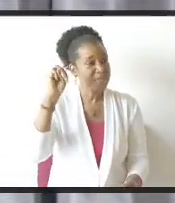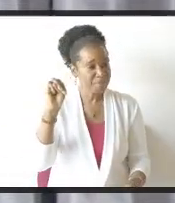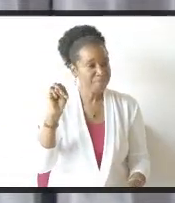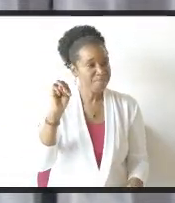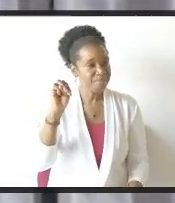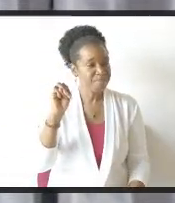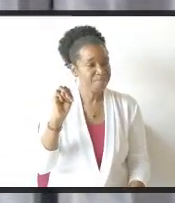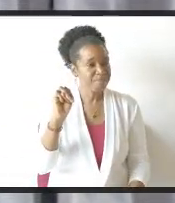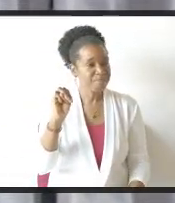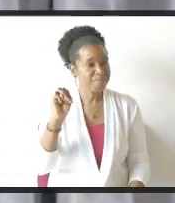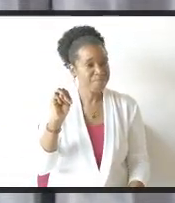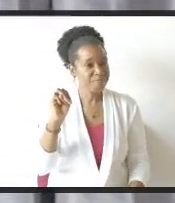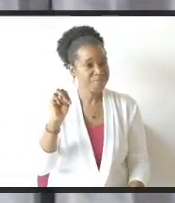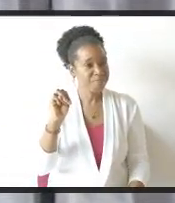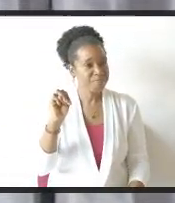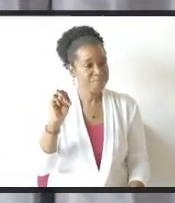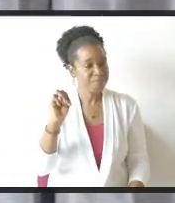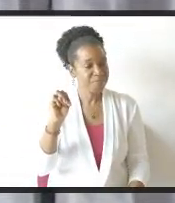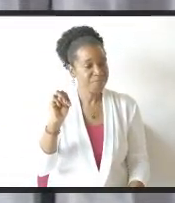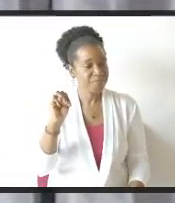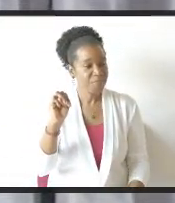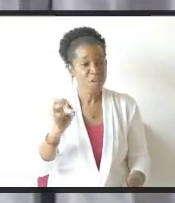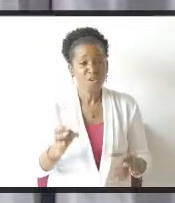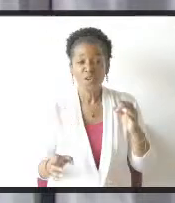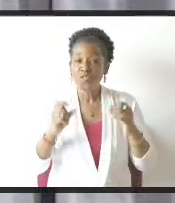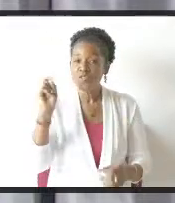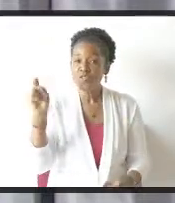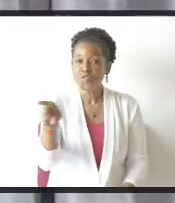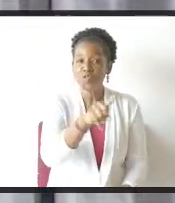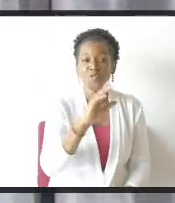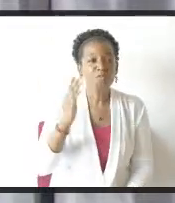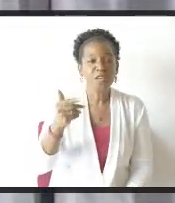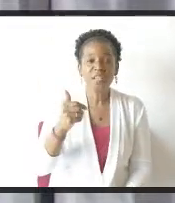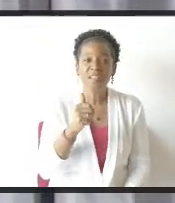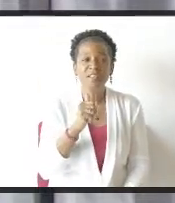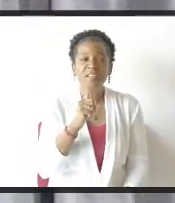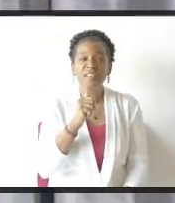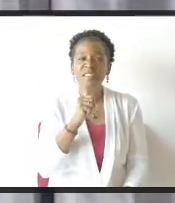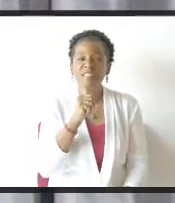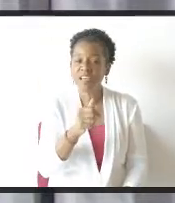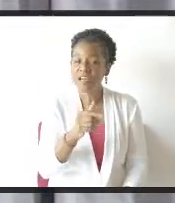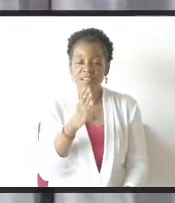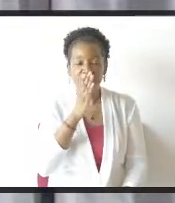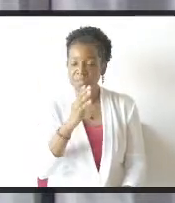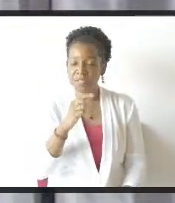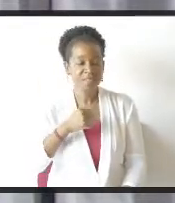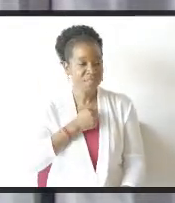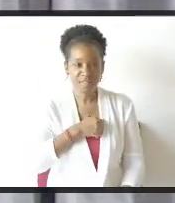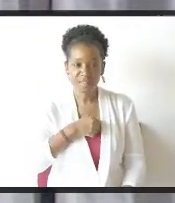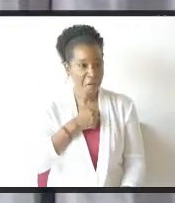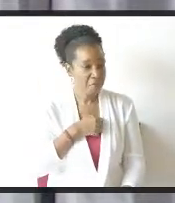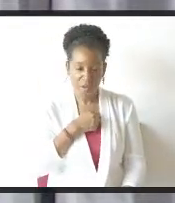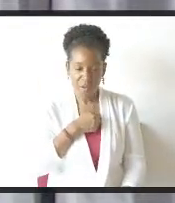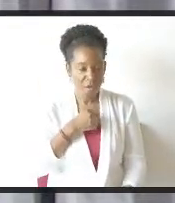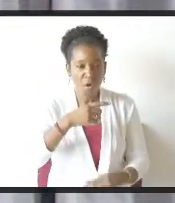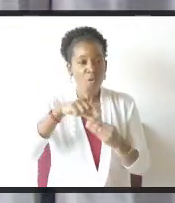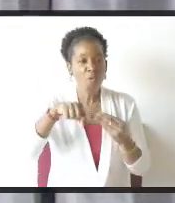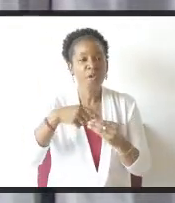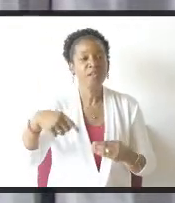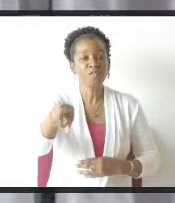regret it. You will wish you had done it before. If God has spoken to you through this